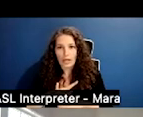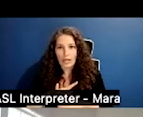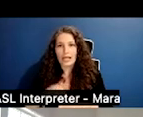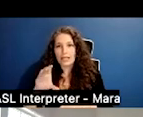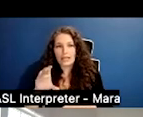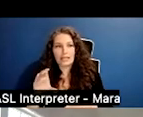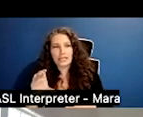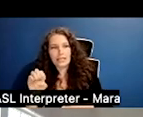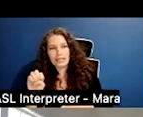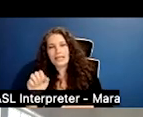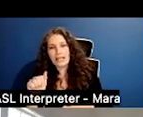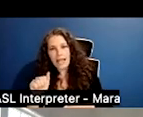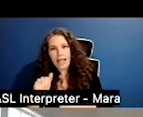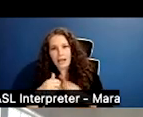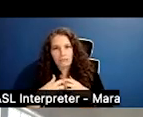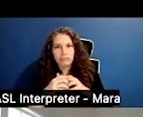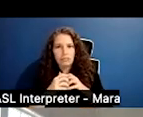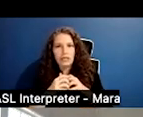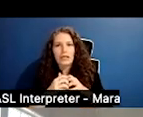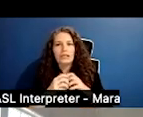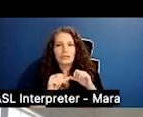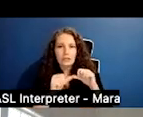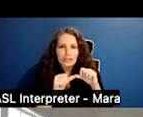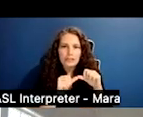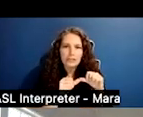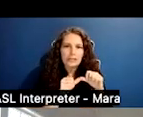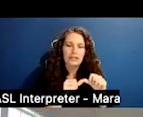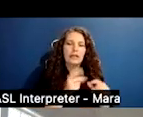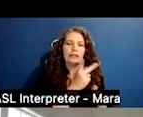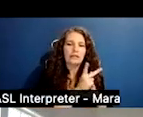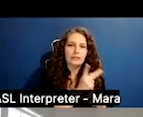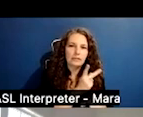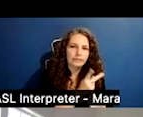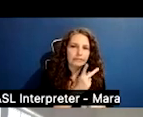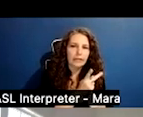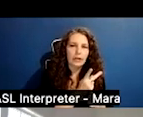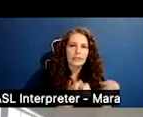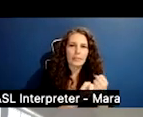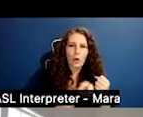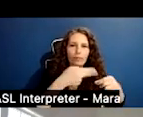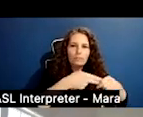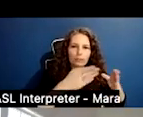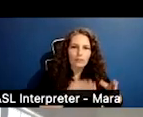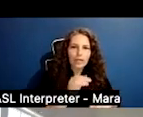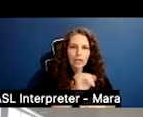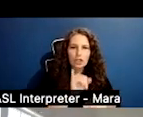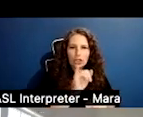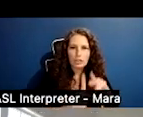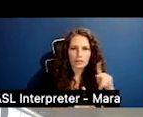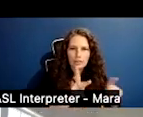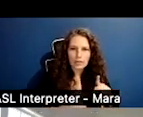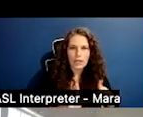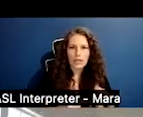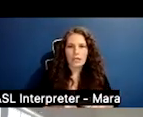participating insurers and keep insurance companies in the state. Our mission is to educate, mitigate, and insure.